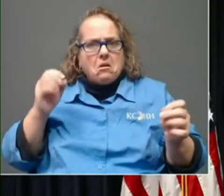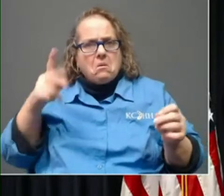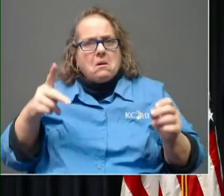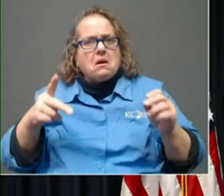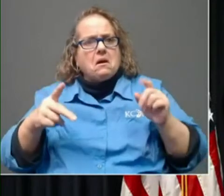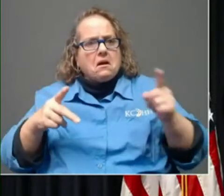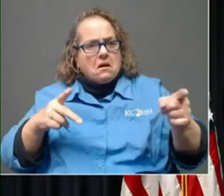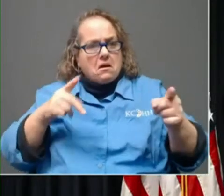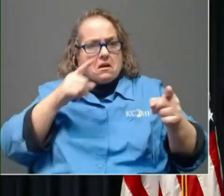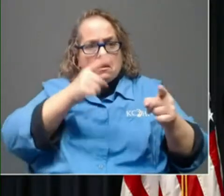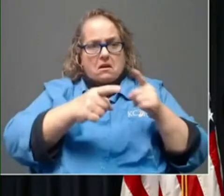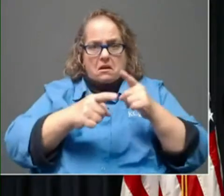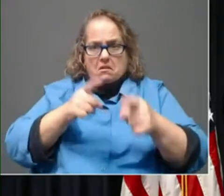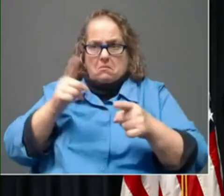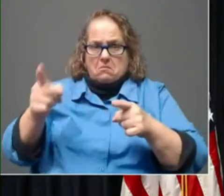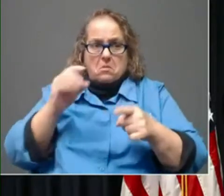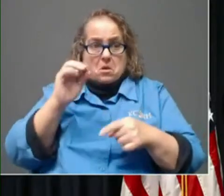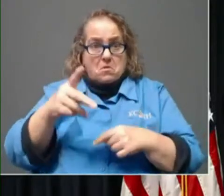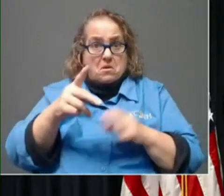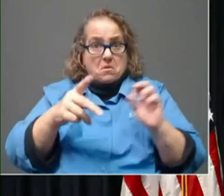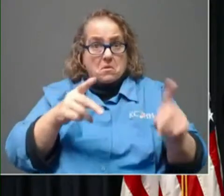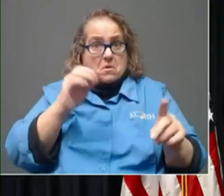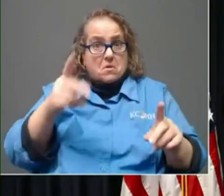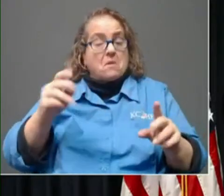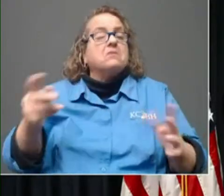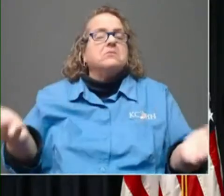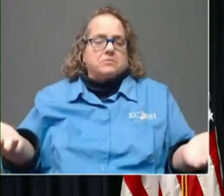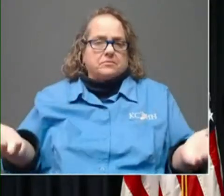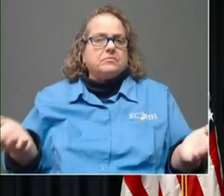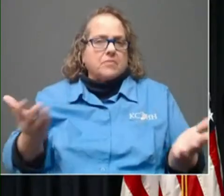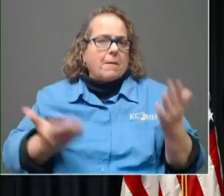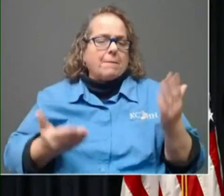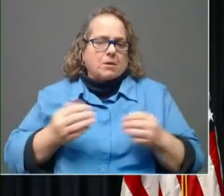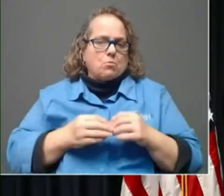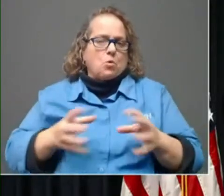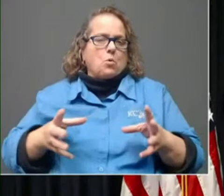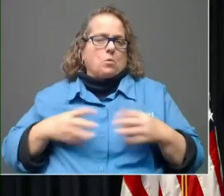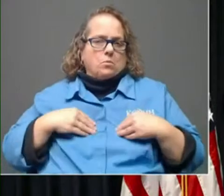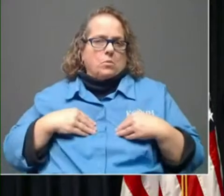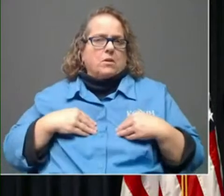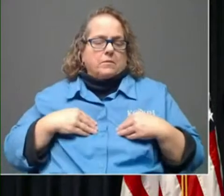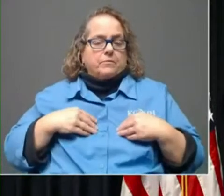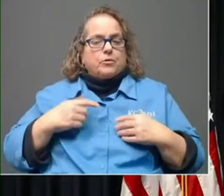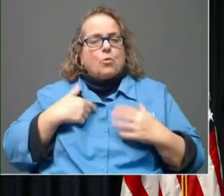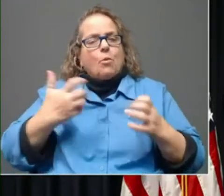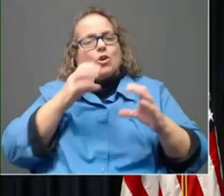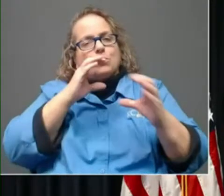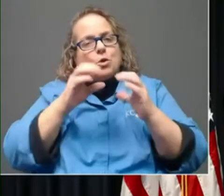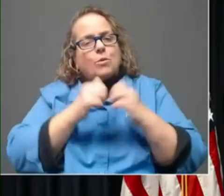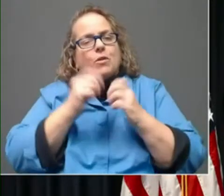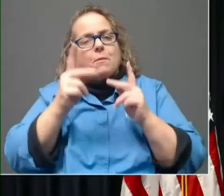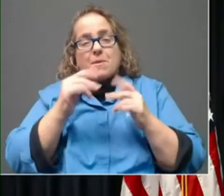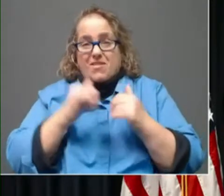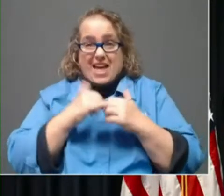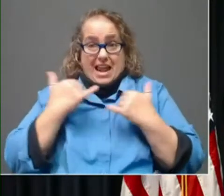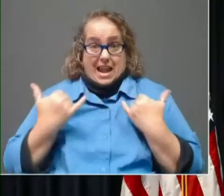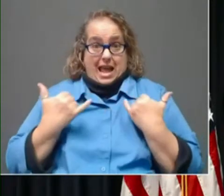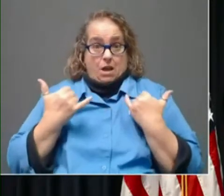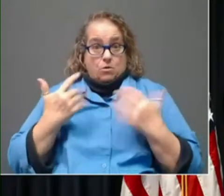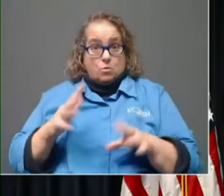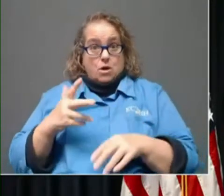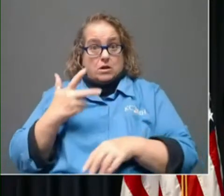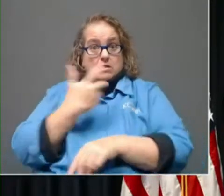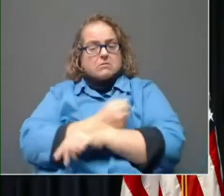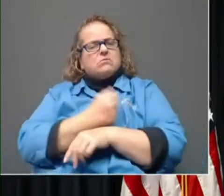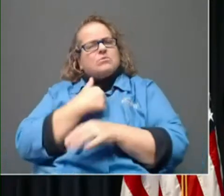it. I want to make sure when we communicate with those that right now don't want to get it, that